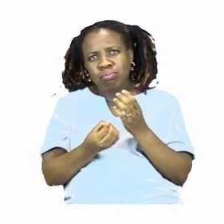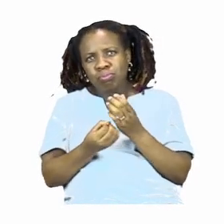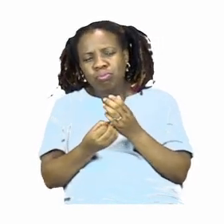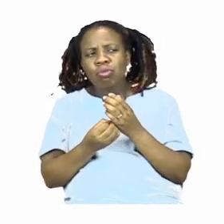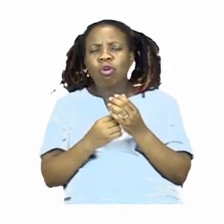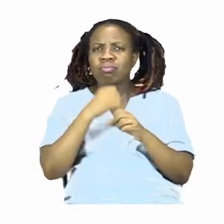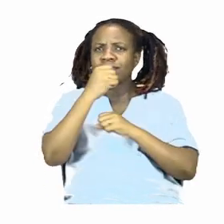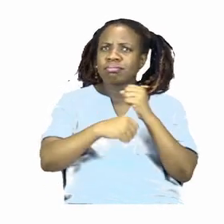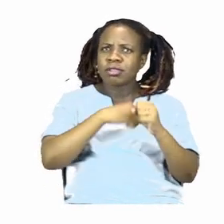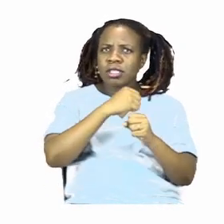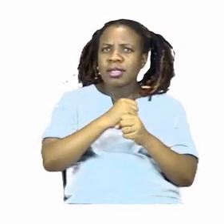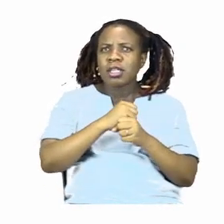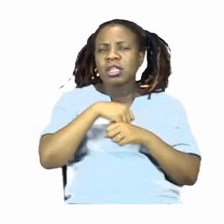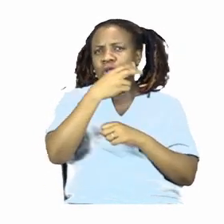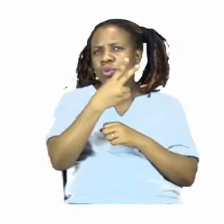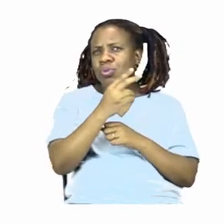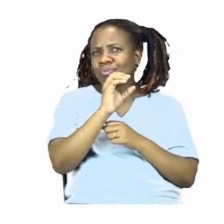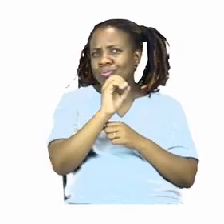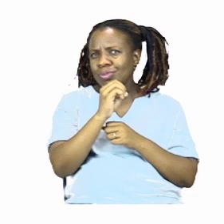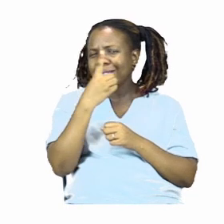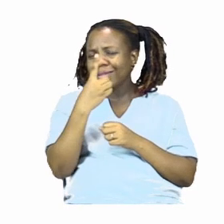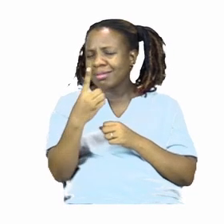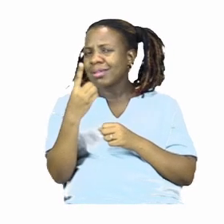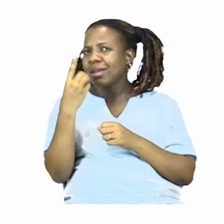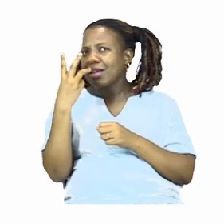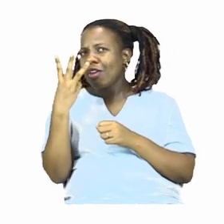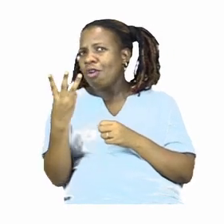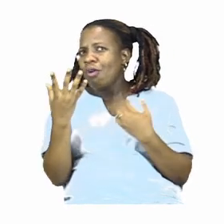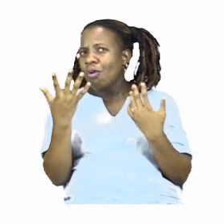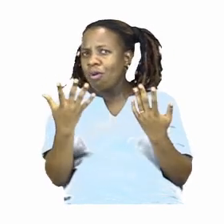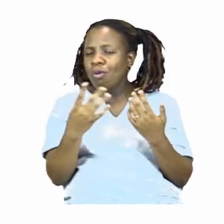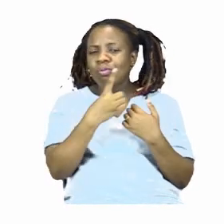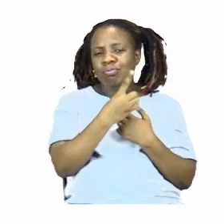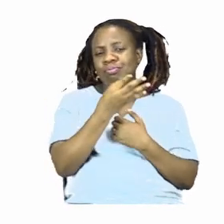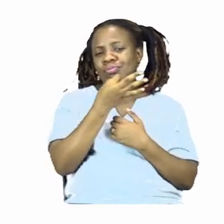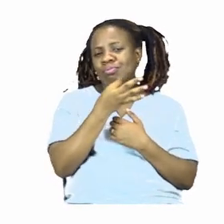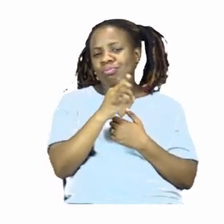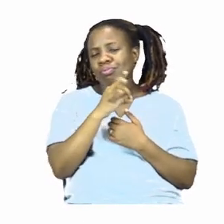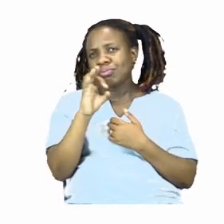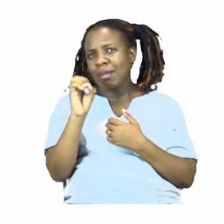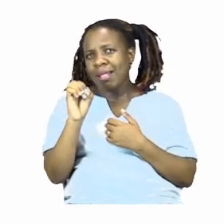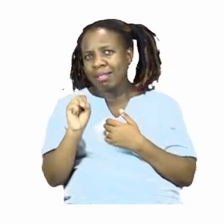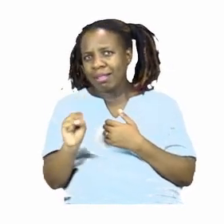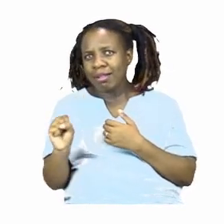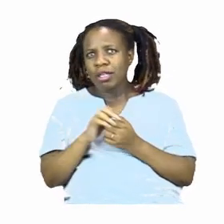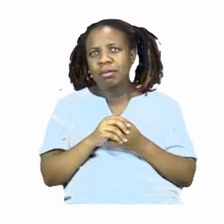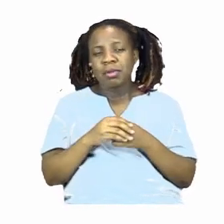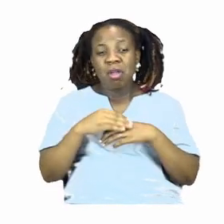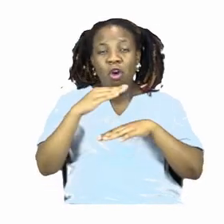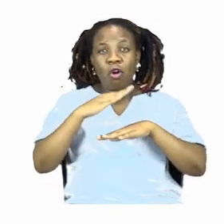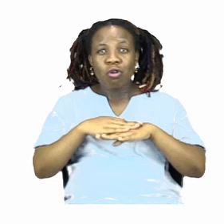1990s. And when we use the preposition on, we can say on Sunday, on